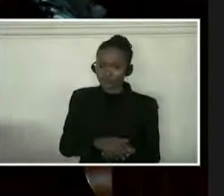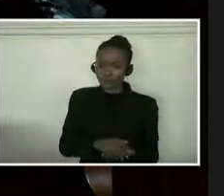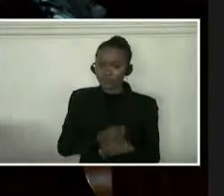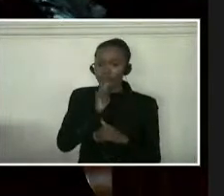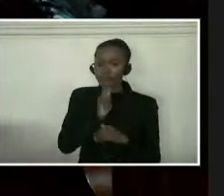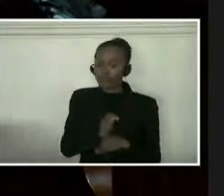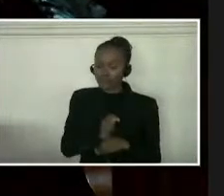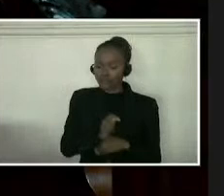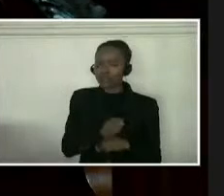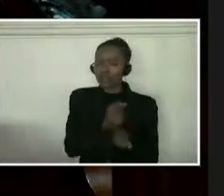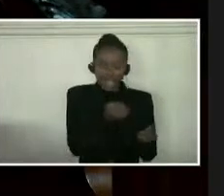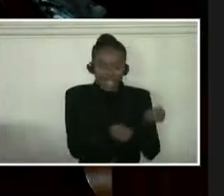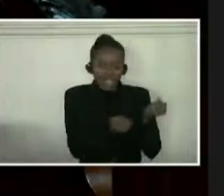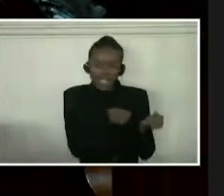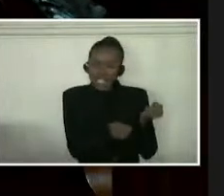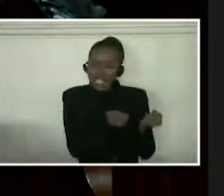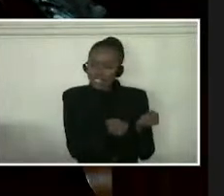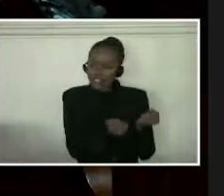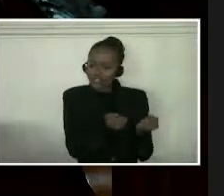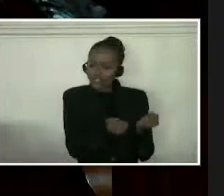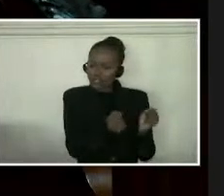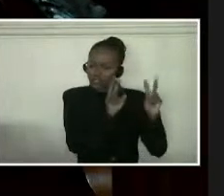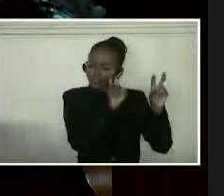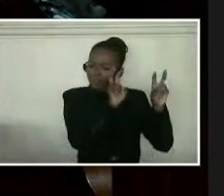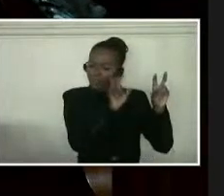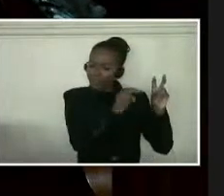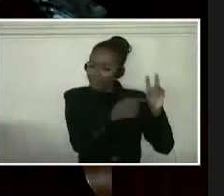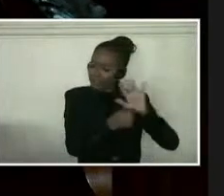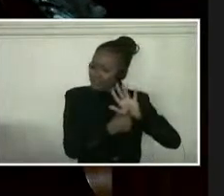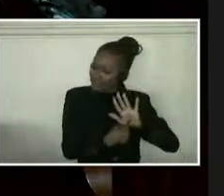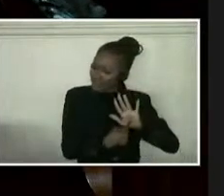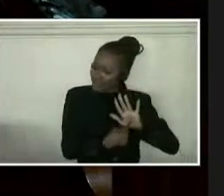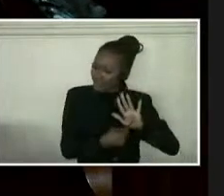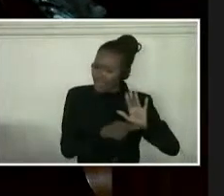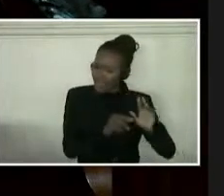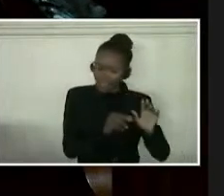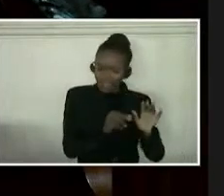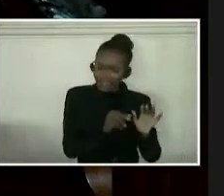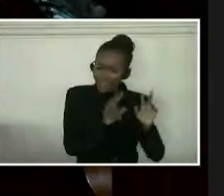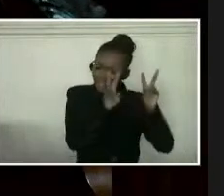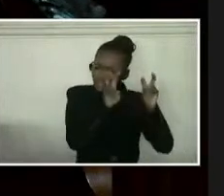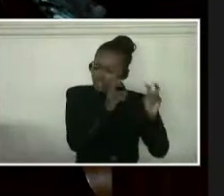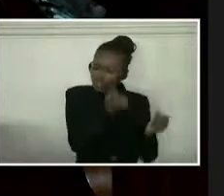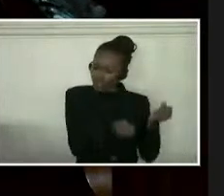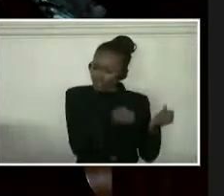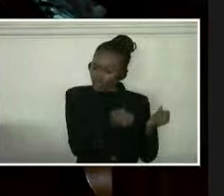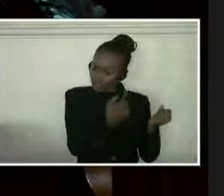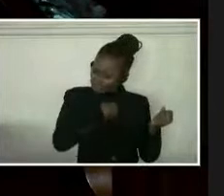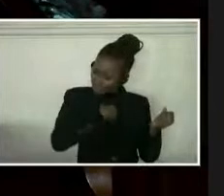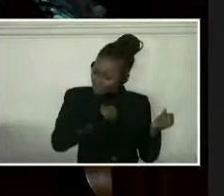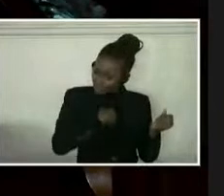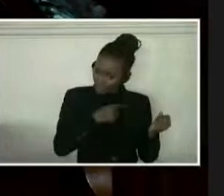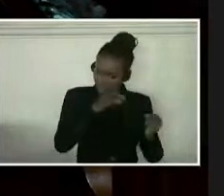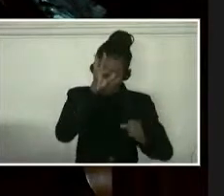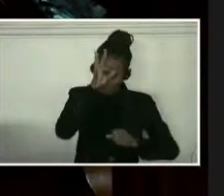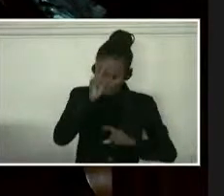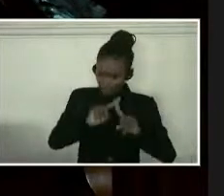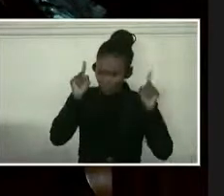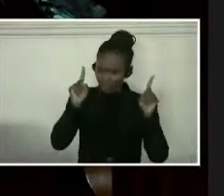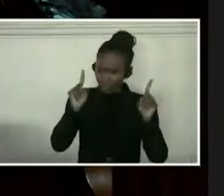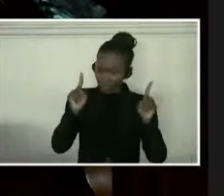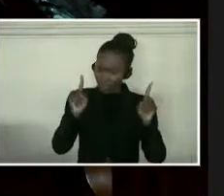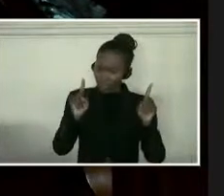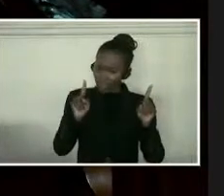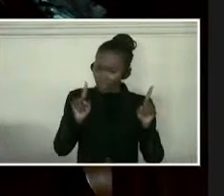the court because i'm not the police so you decided to go to the police to open the